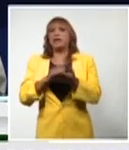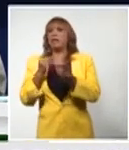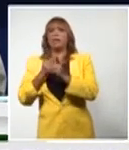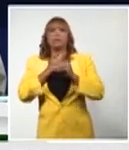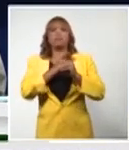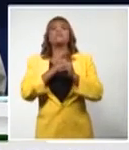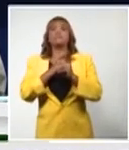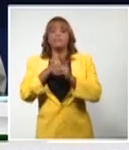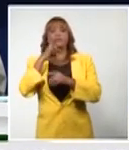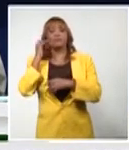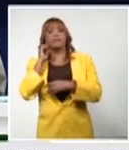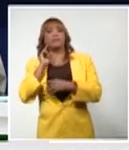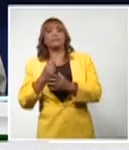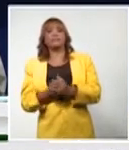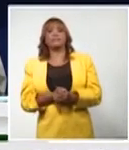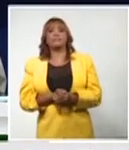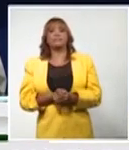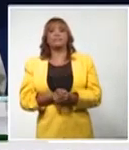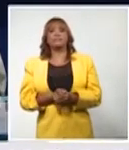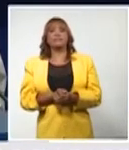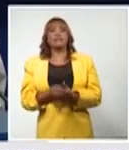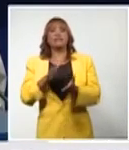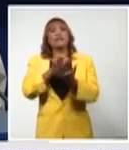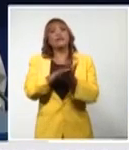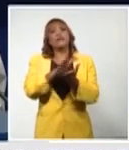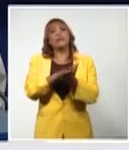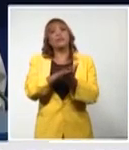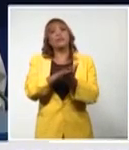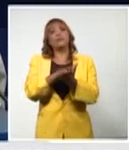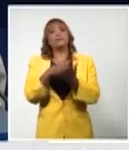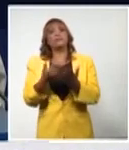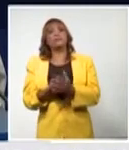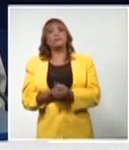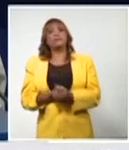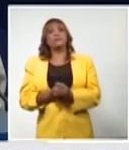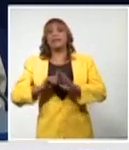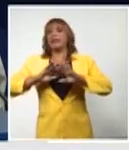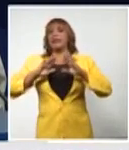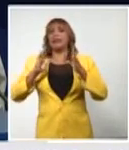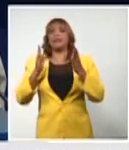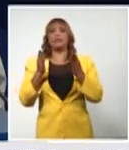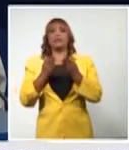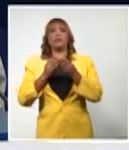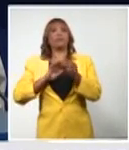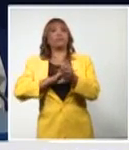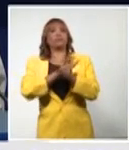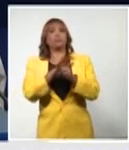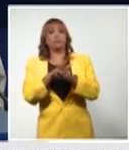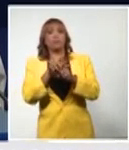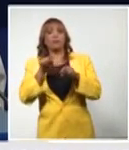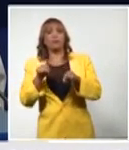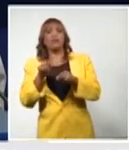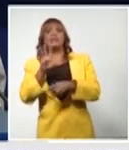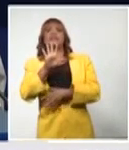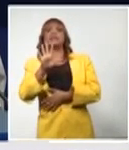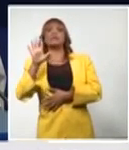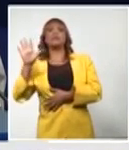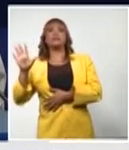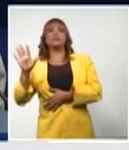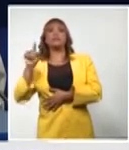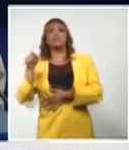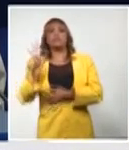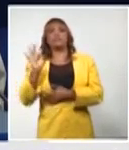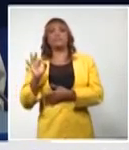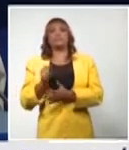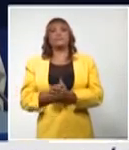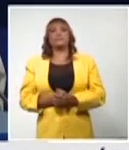all confirmed cases on the island. When we look at this figure over the last 15 days, it rises to